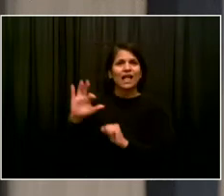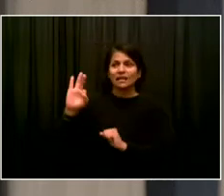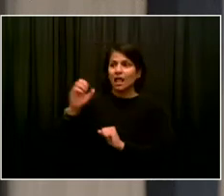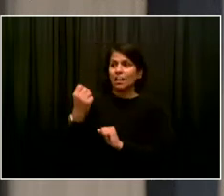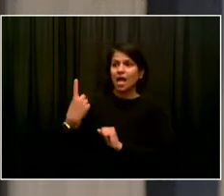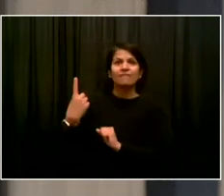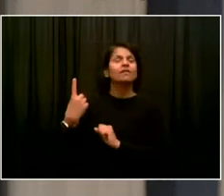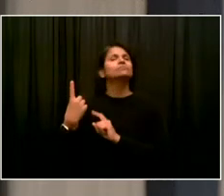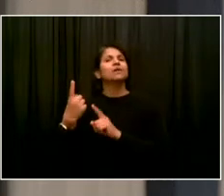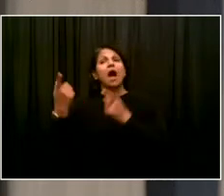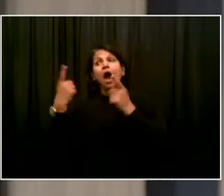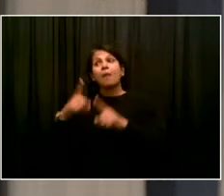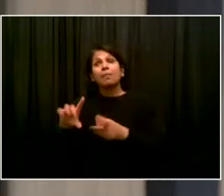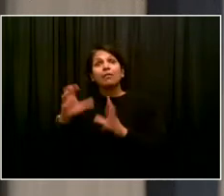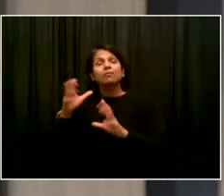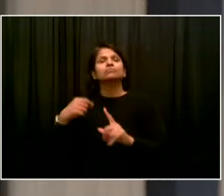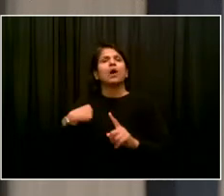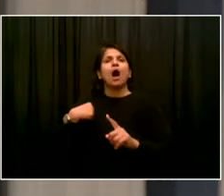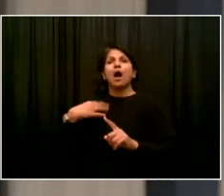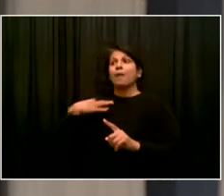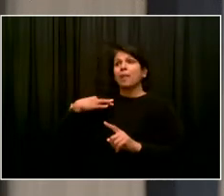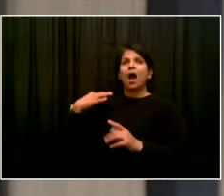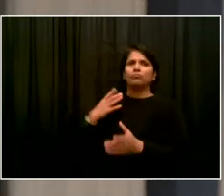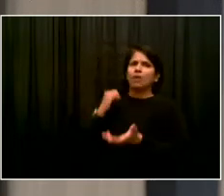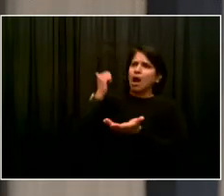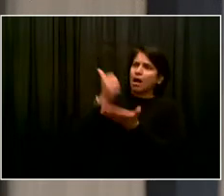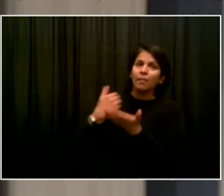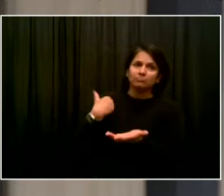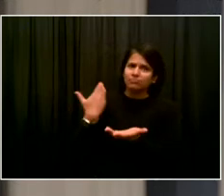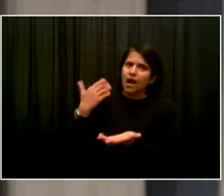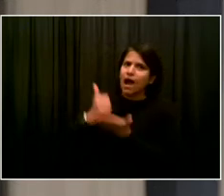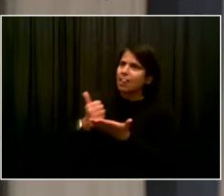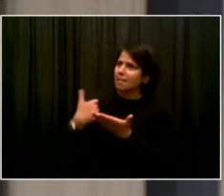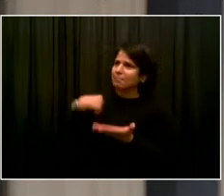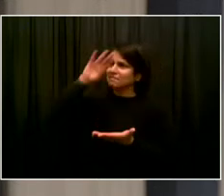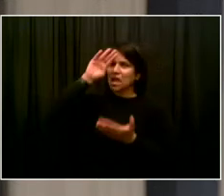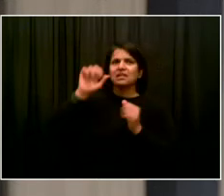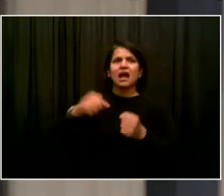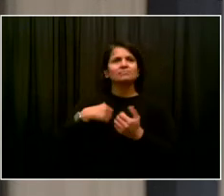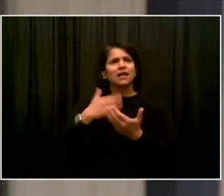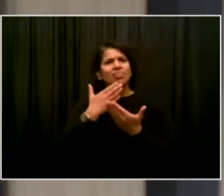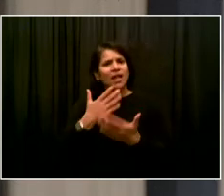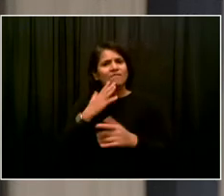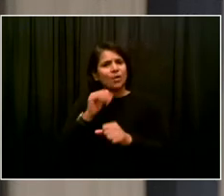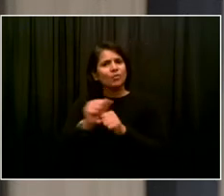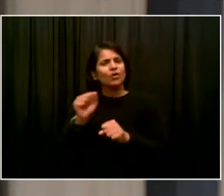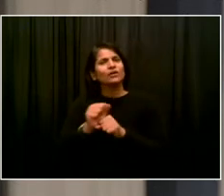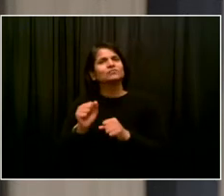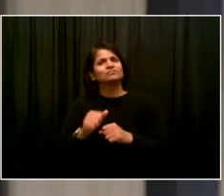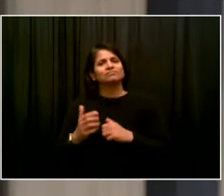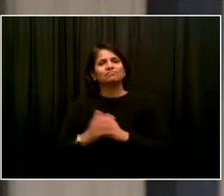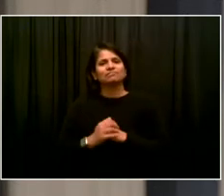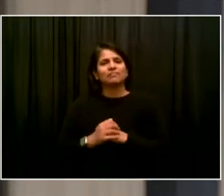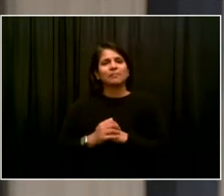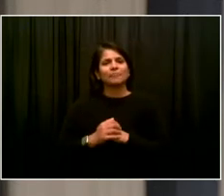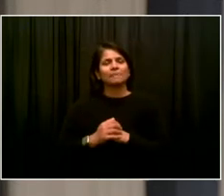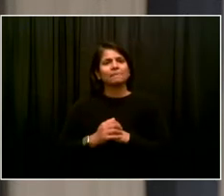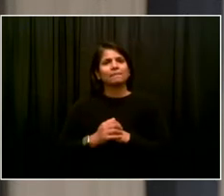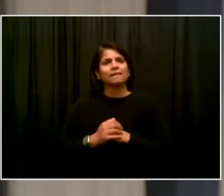This city has been through a lot over the years, and we've been through it together. Mm-hmm.